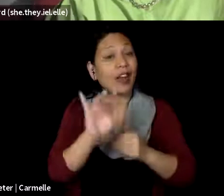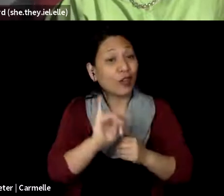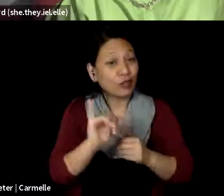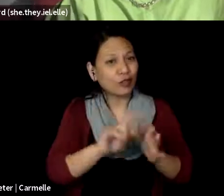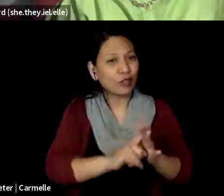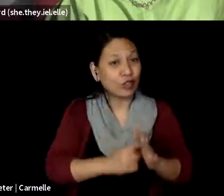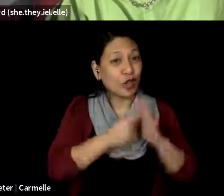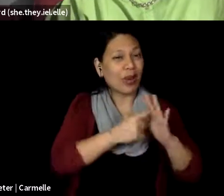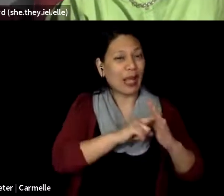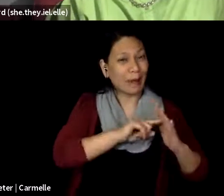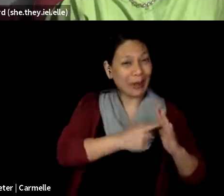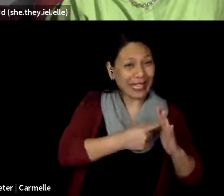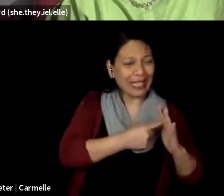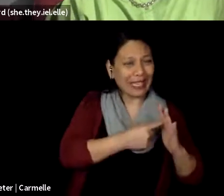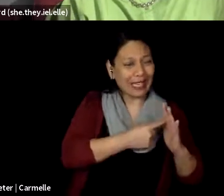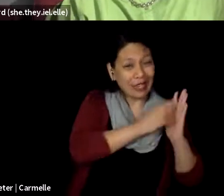from creation point,